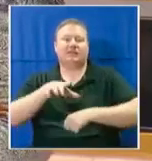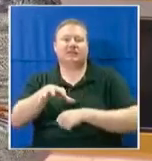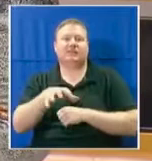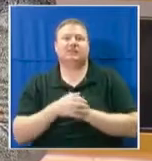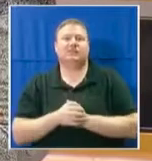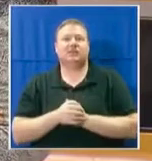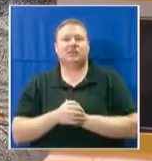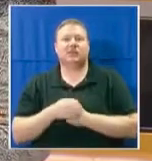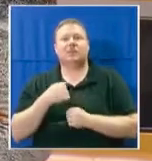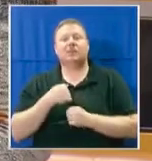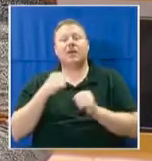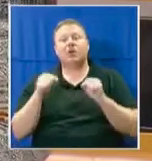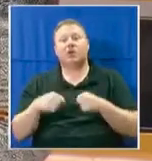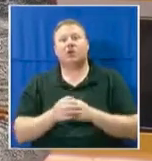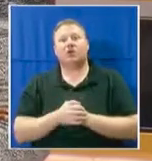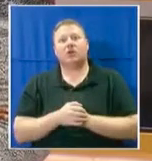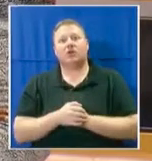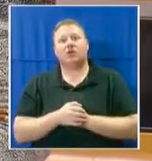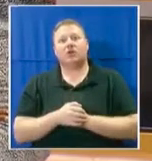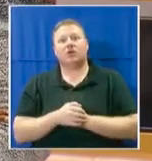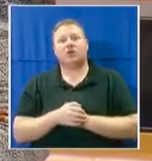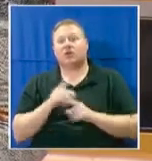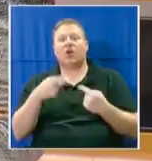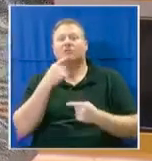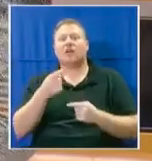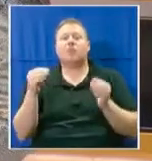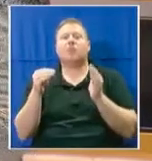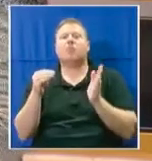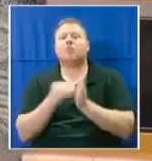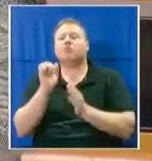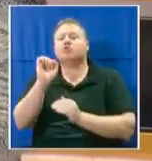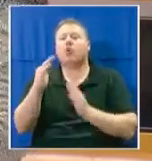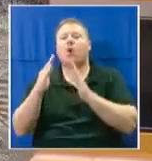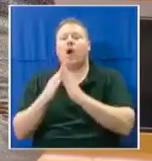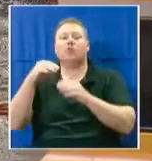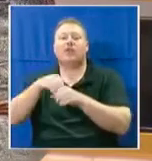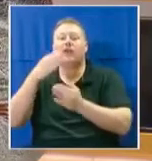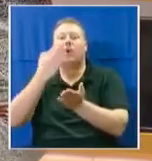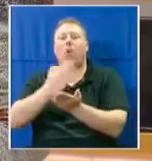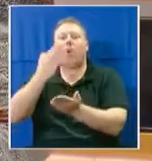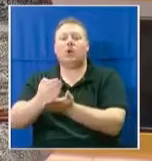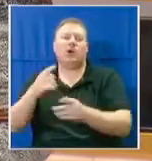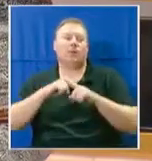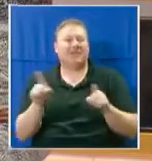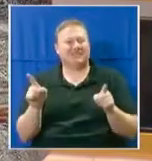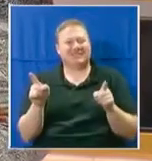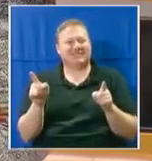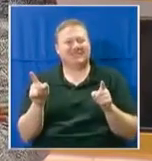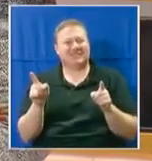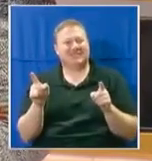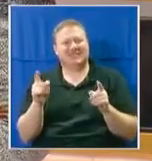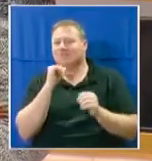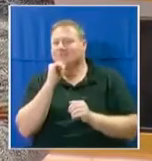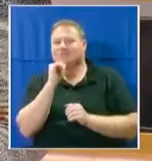I agree, but we can't just say put your house in order when they don't have the professionals they need.